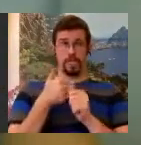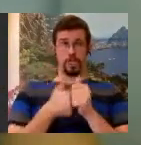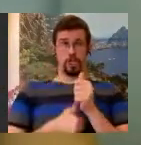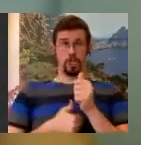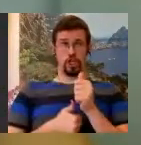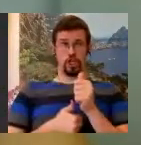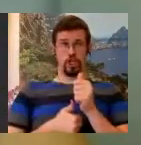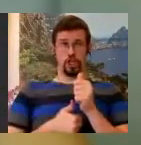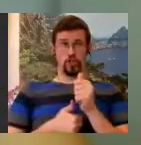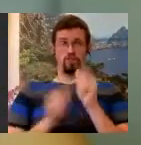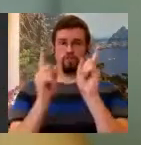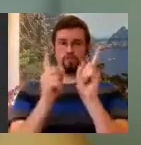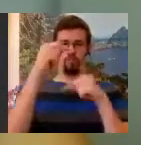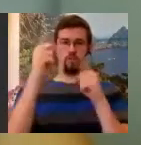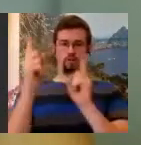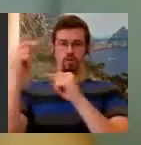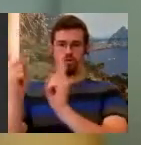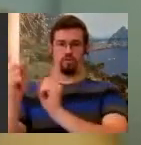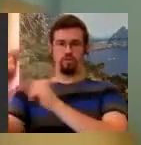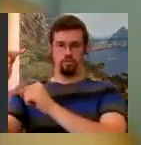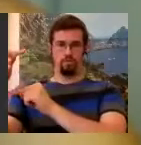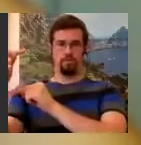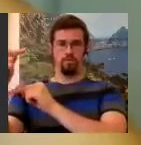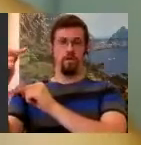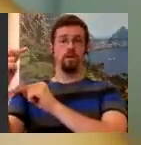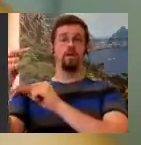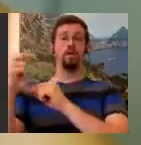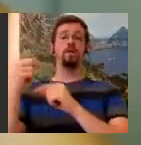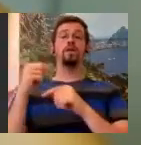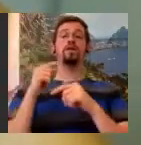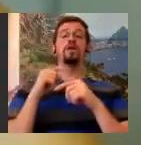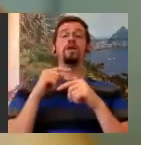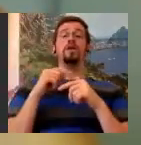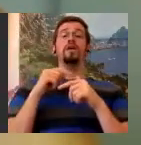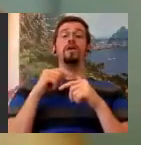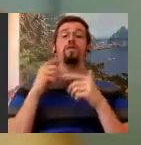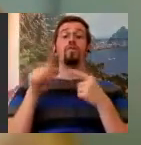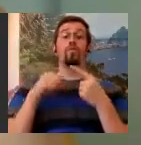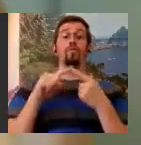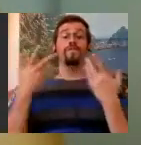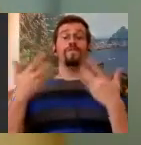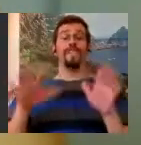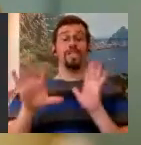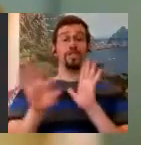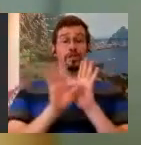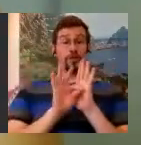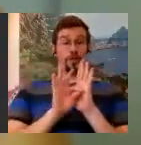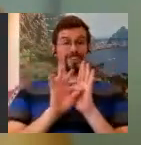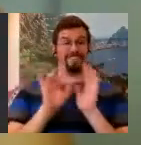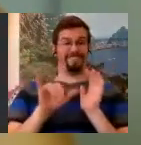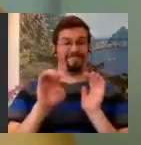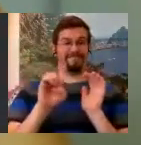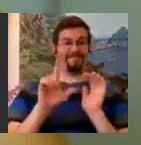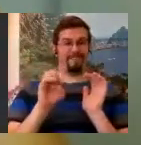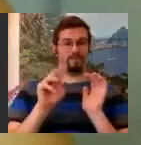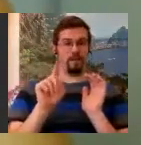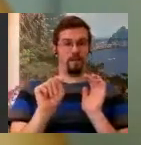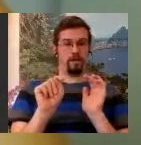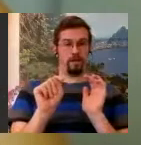blue box, and as you choose elements, the set of glyphs which